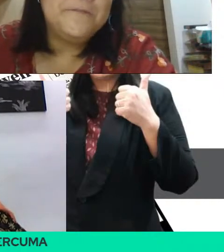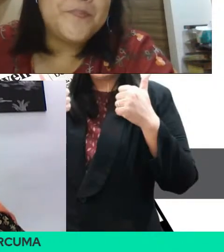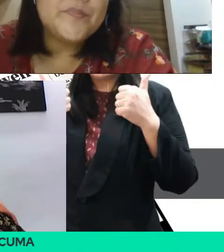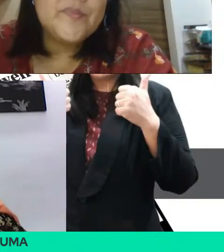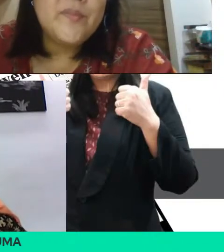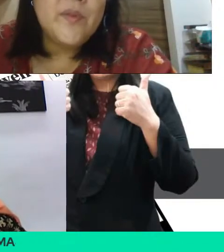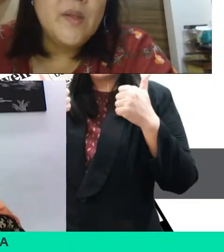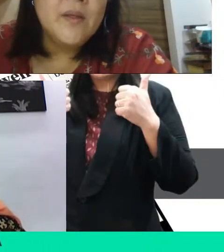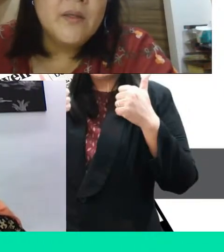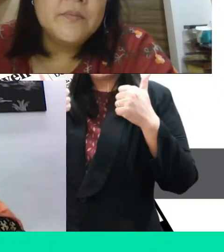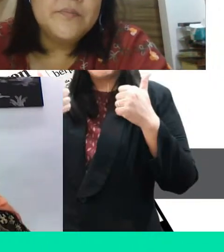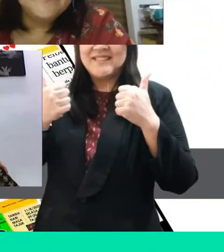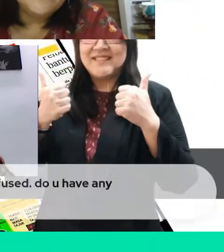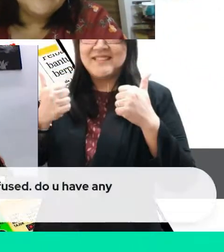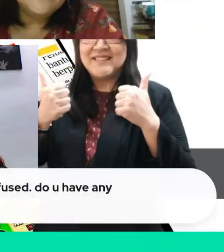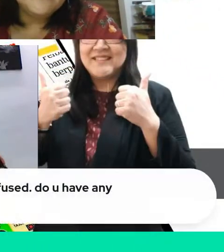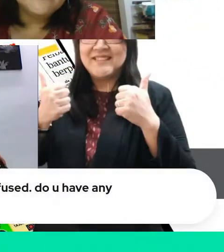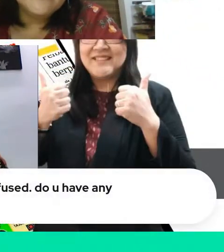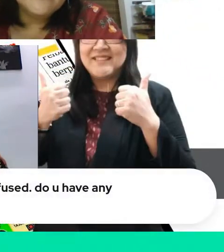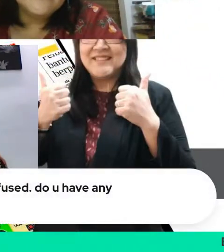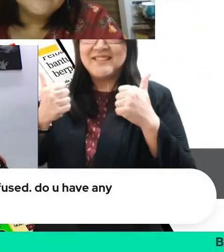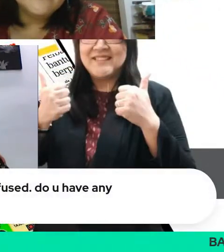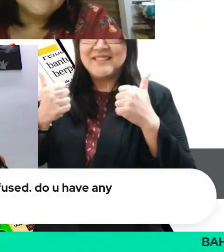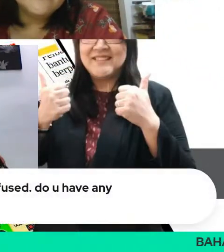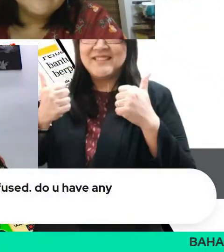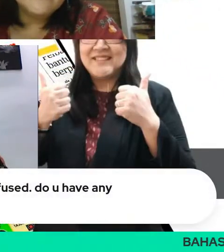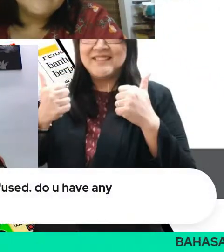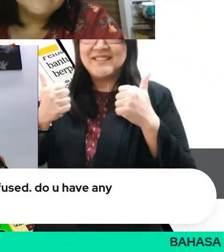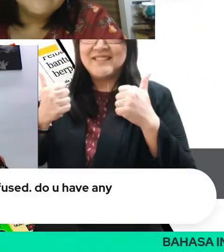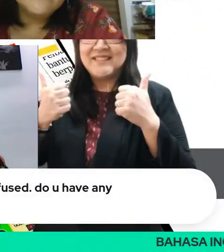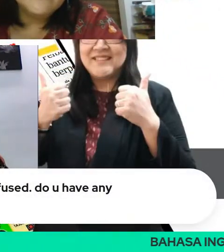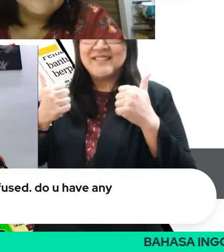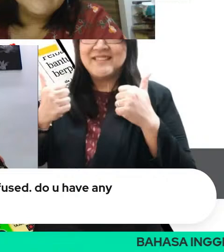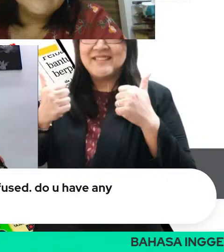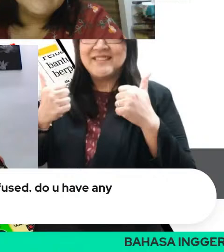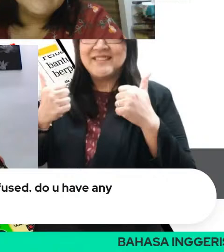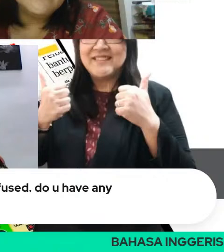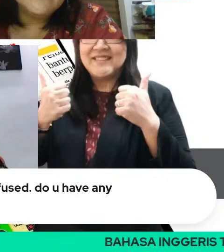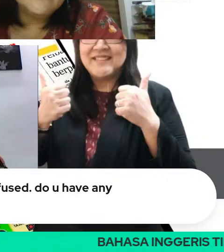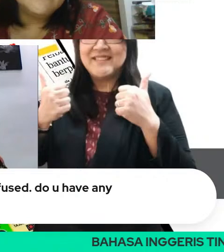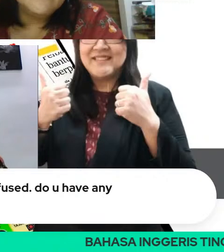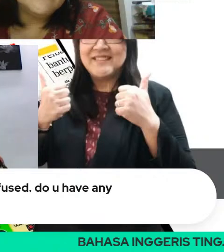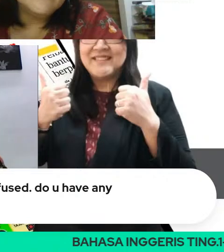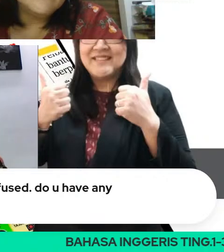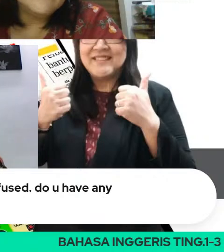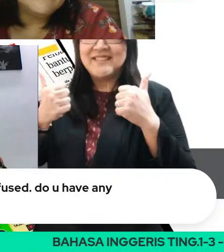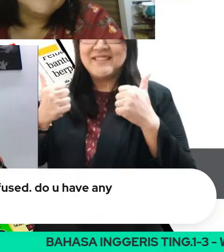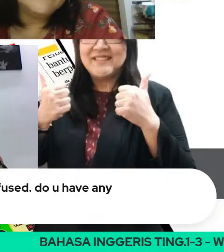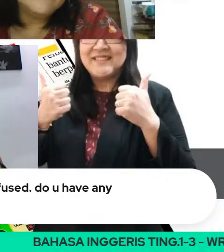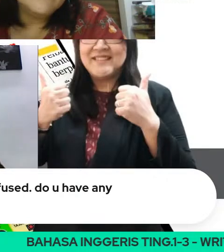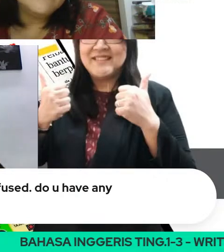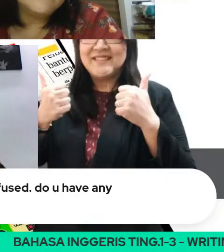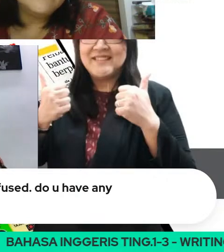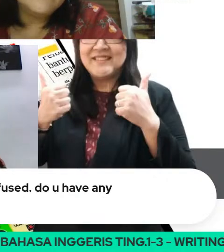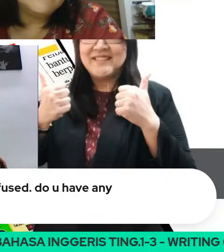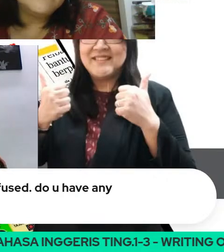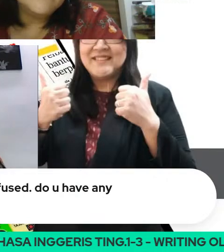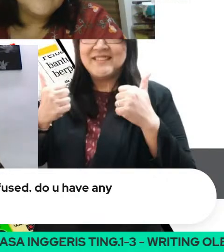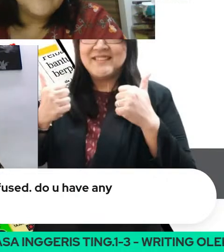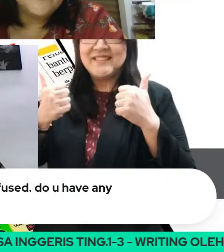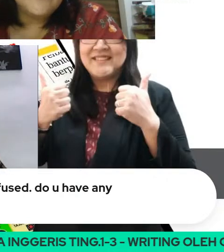But Cikgu, all the workbooks are old for bad. So I'm so confused. Do you have any recommendation for good